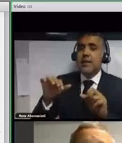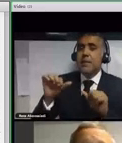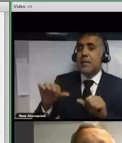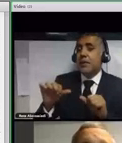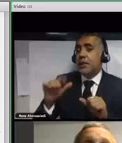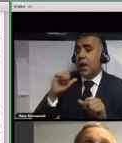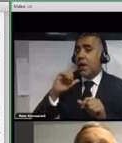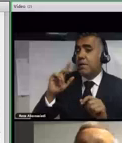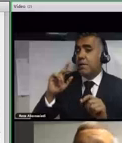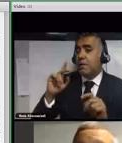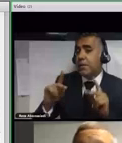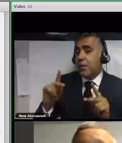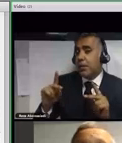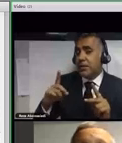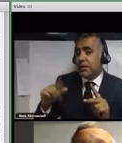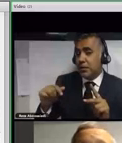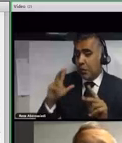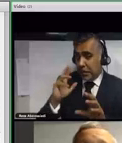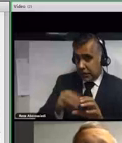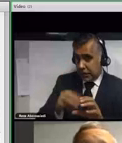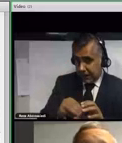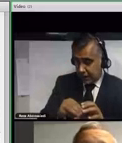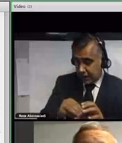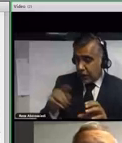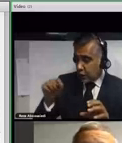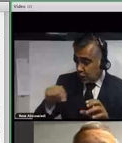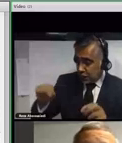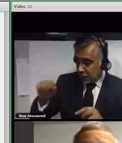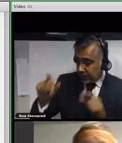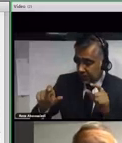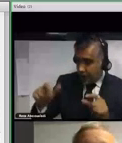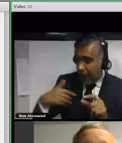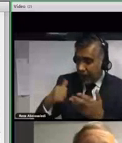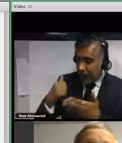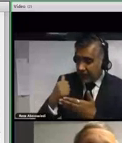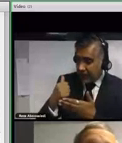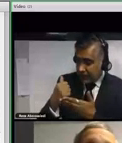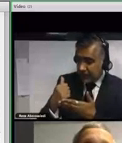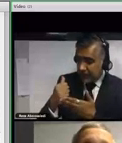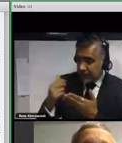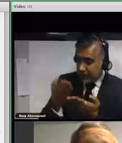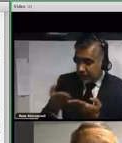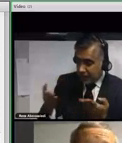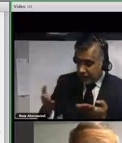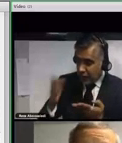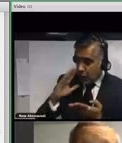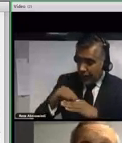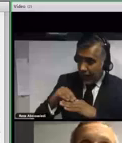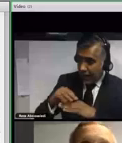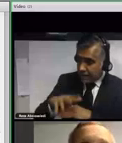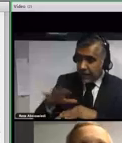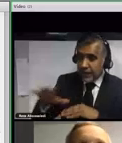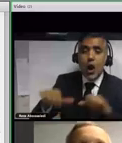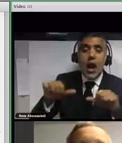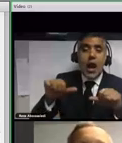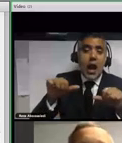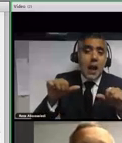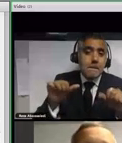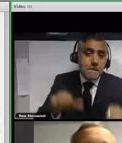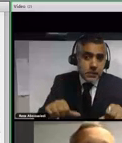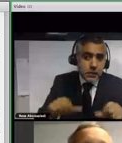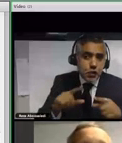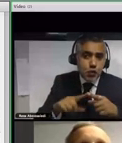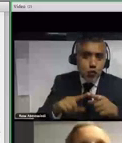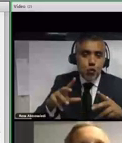people with disabilities to participate. Whether they have assistive devices or not really affects their ability to